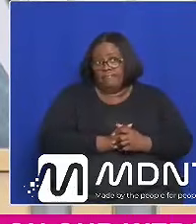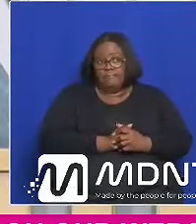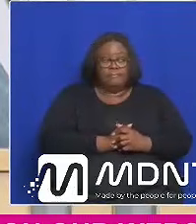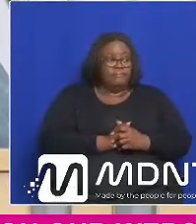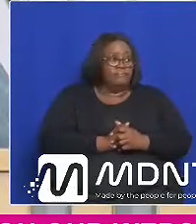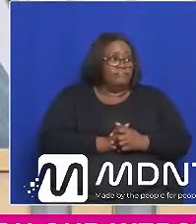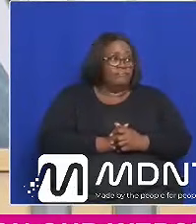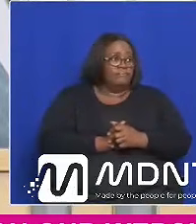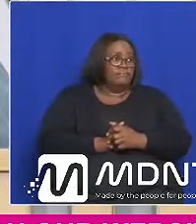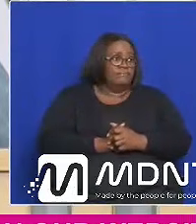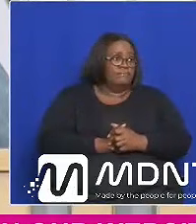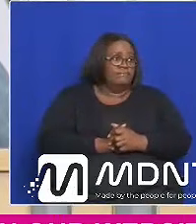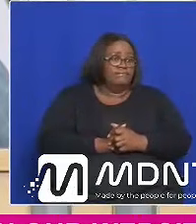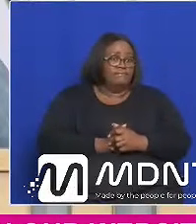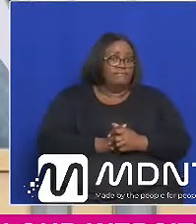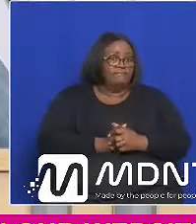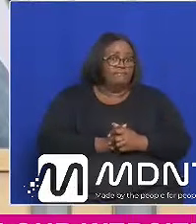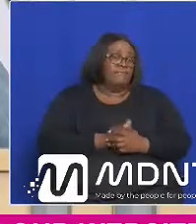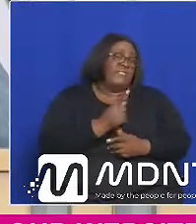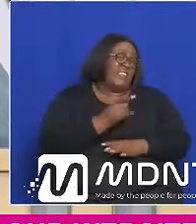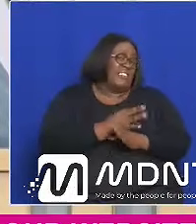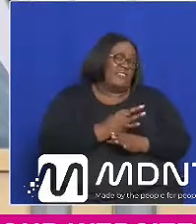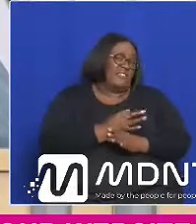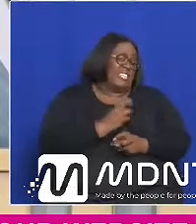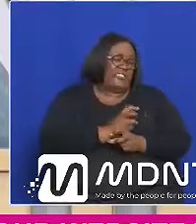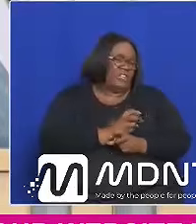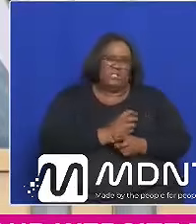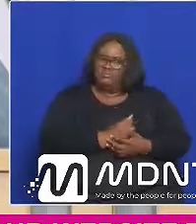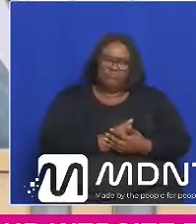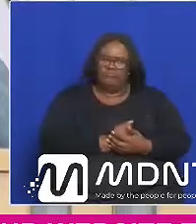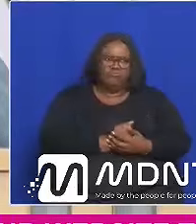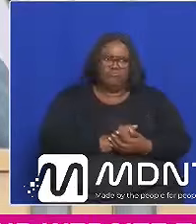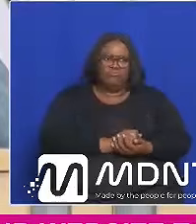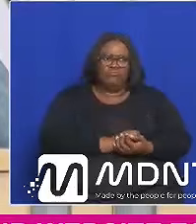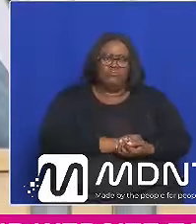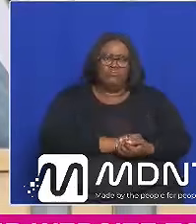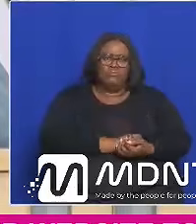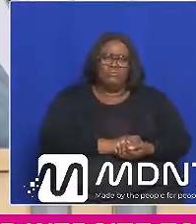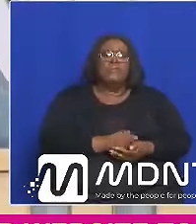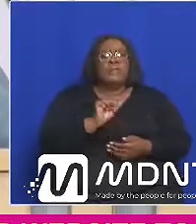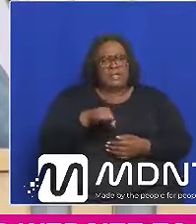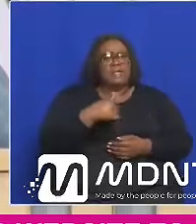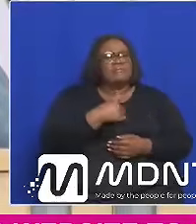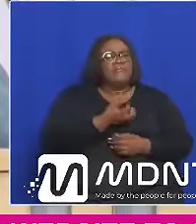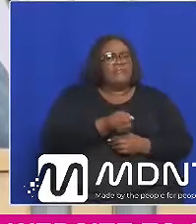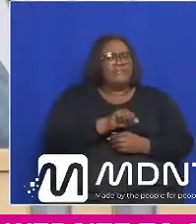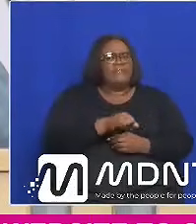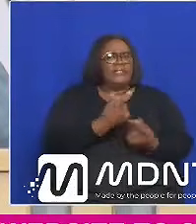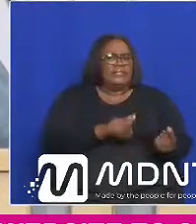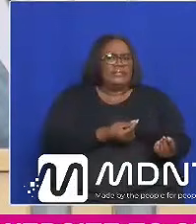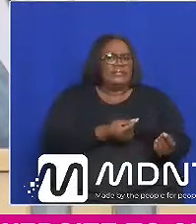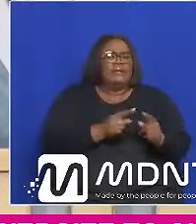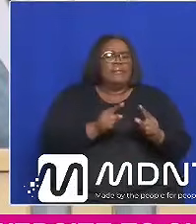Mr. Matlala, that should not be difficult. Yes, yeah, dealings are had, yes, but it has to go back to a